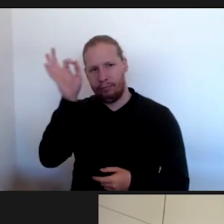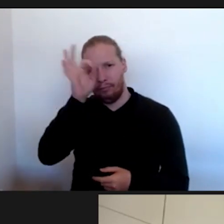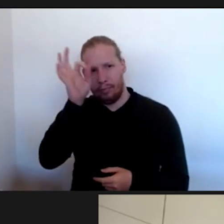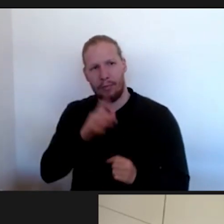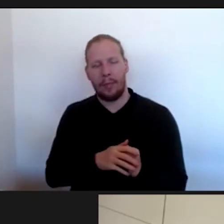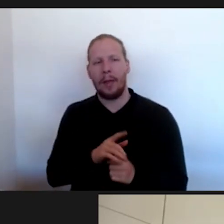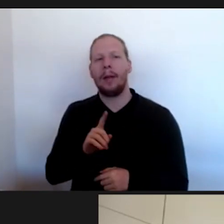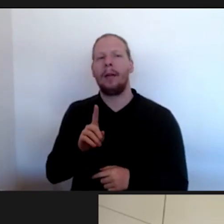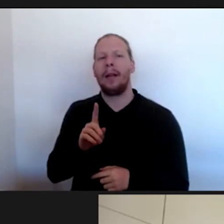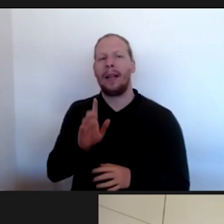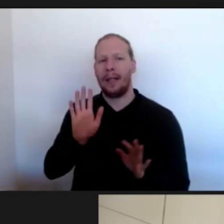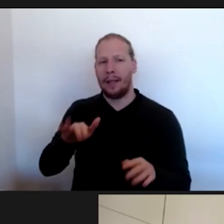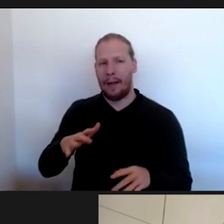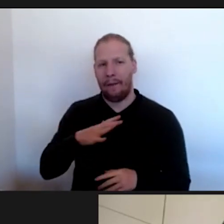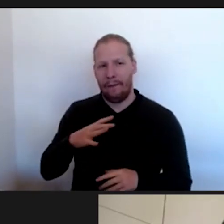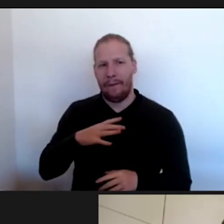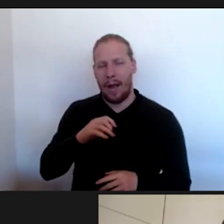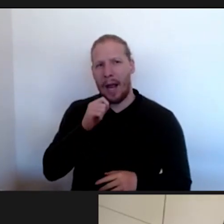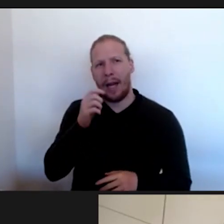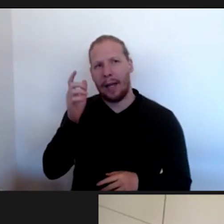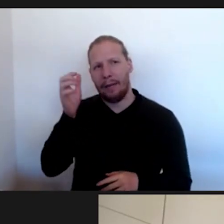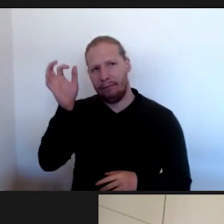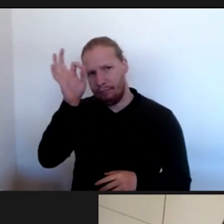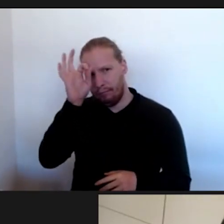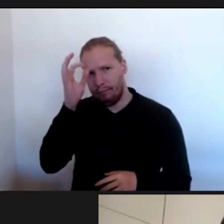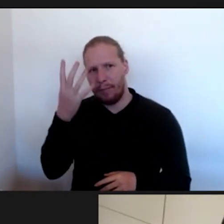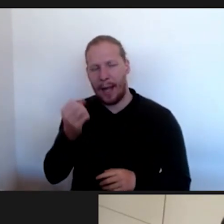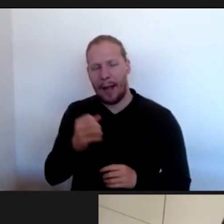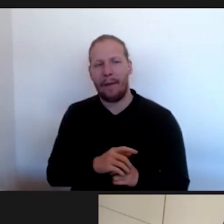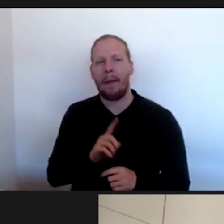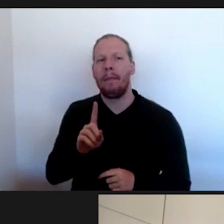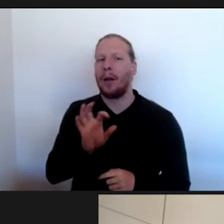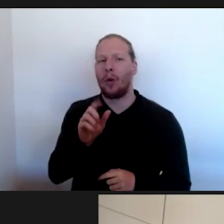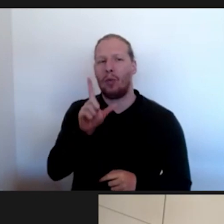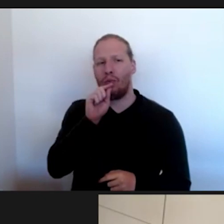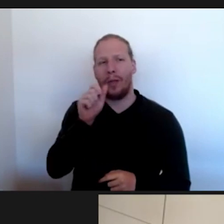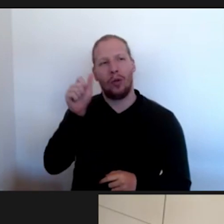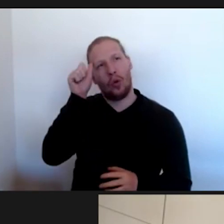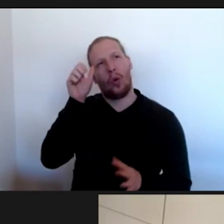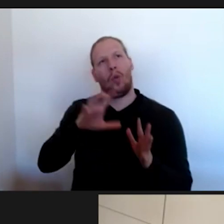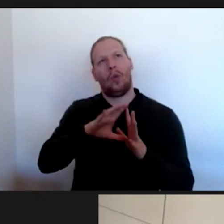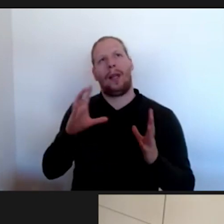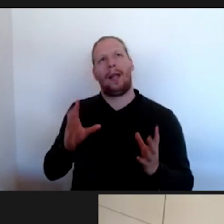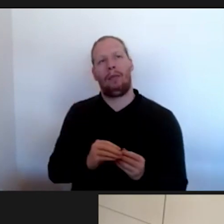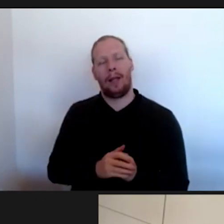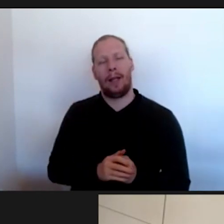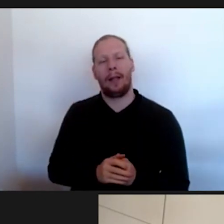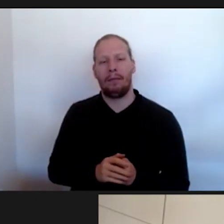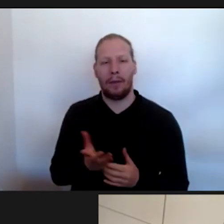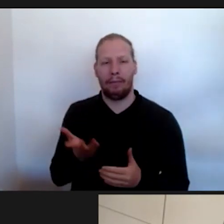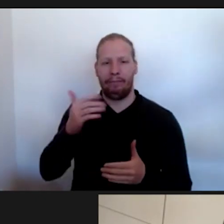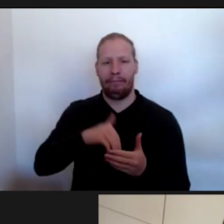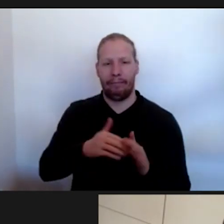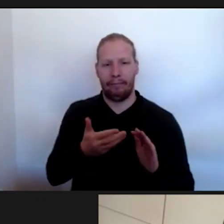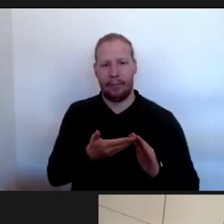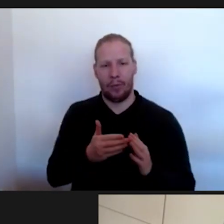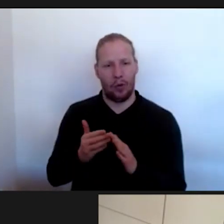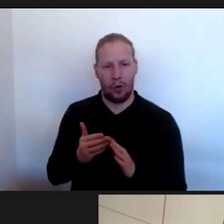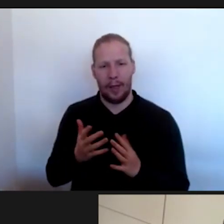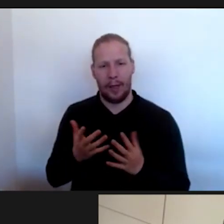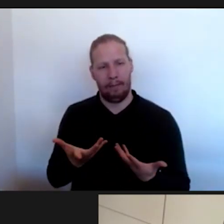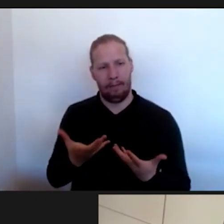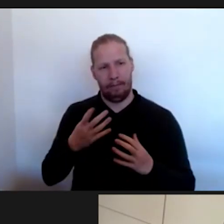everything. Just invest in the community. If you do not know, go with the integrity and humility and tell them, can you please educate